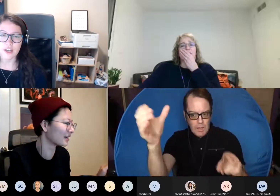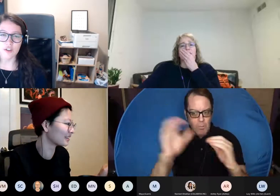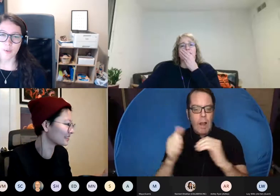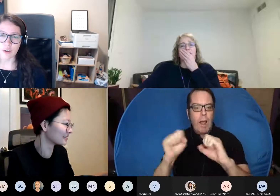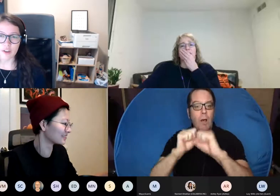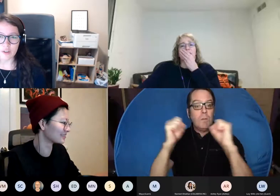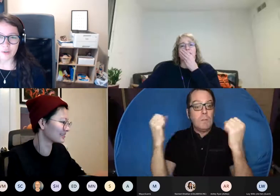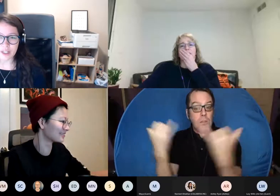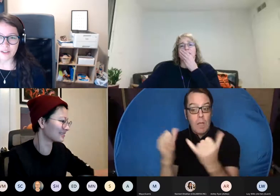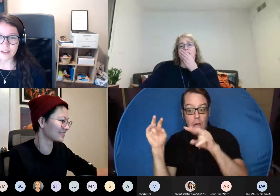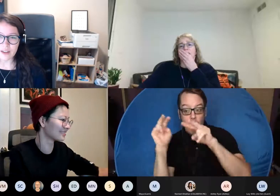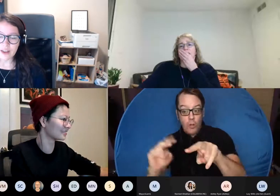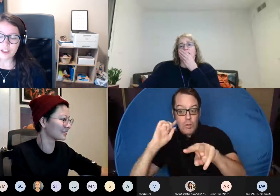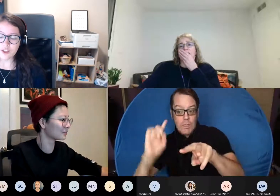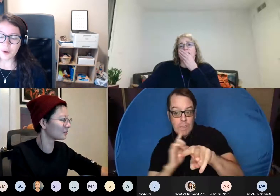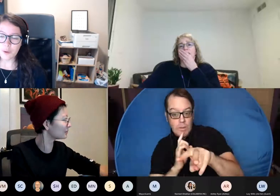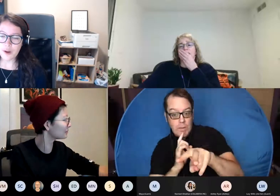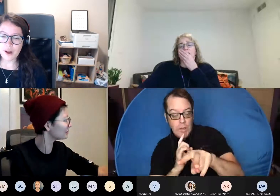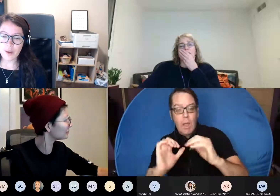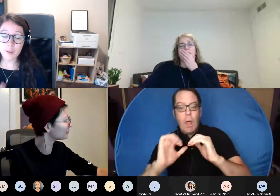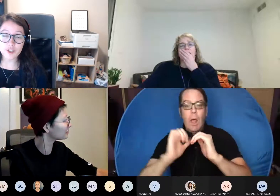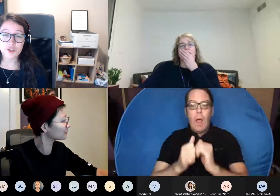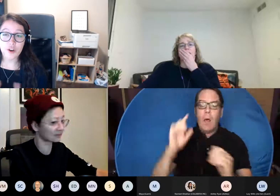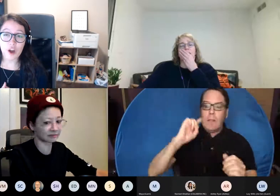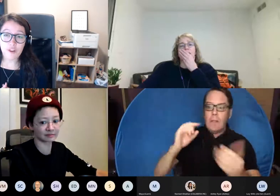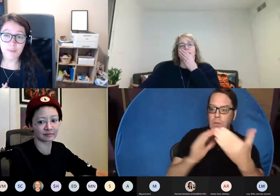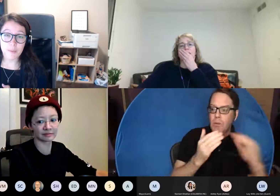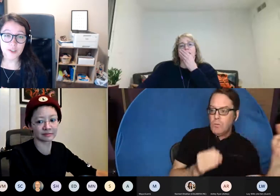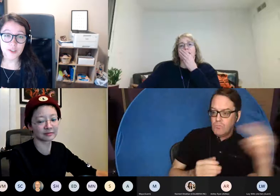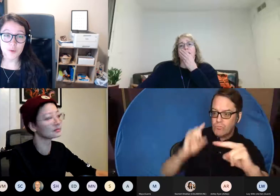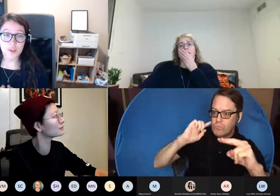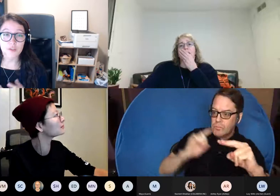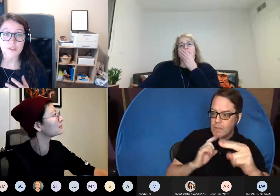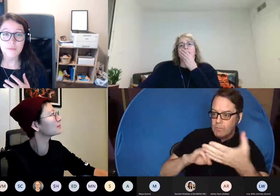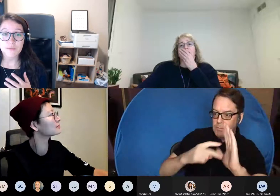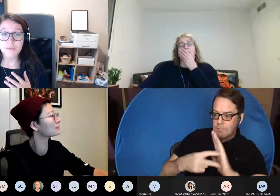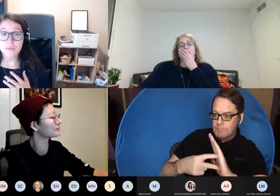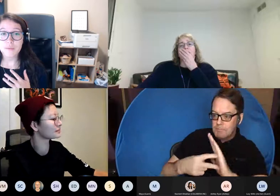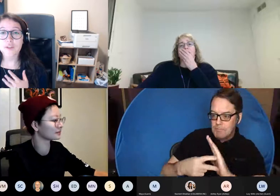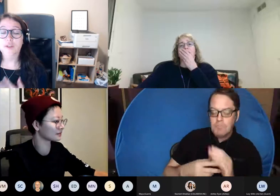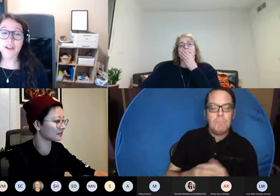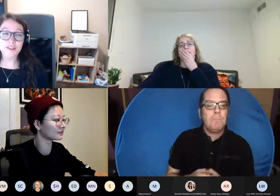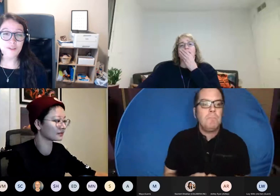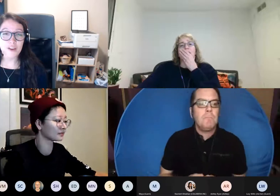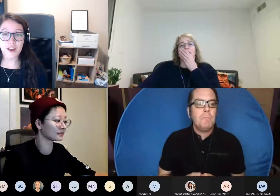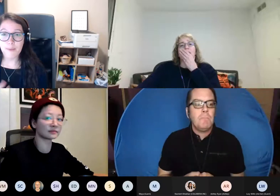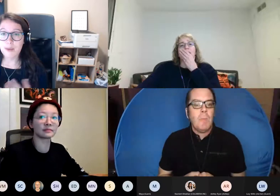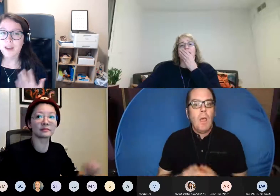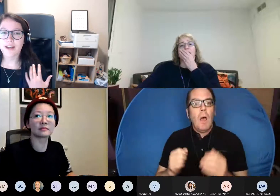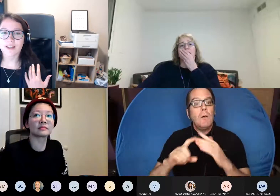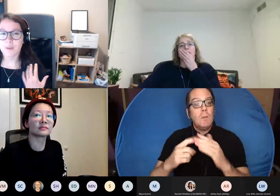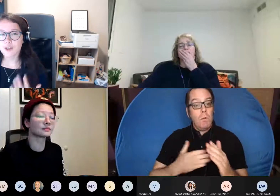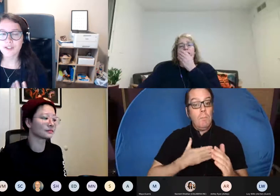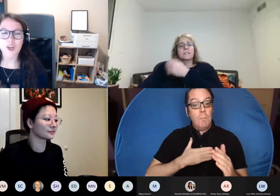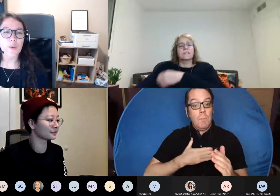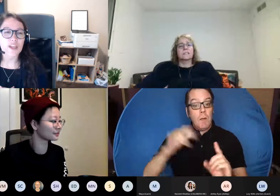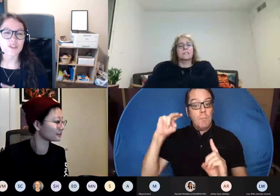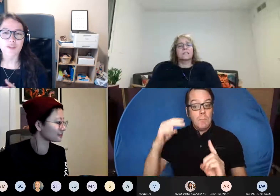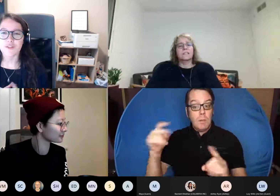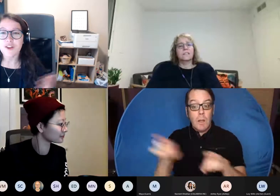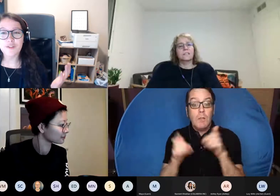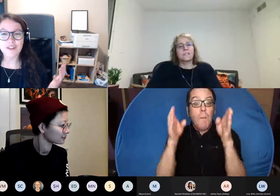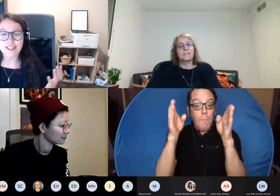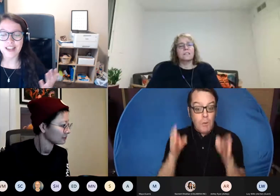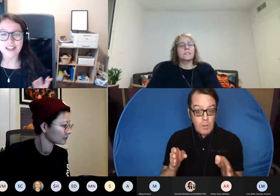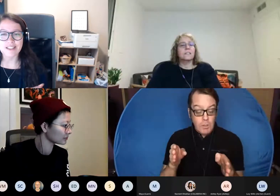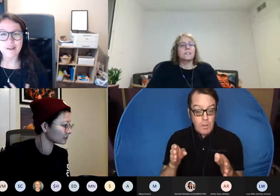and how the deaf community views it. So I want to start off by my sort of perspective, maybe as a person going into